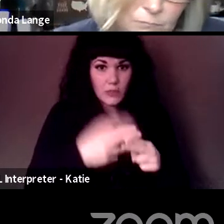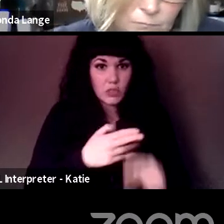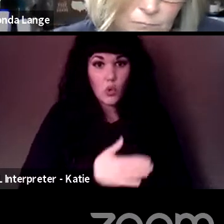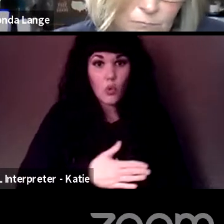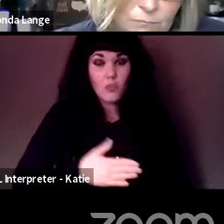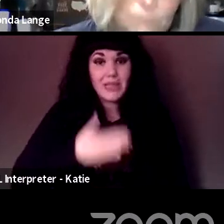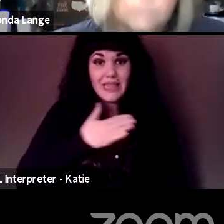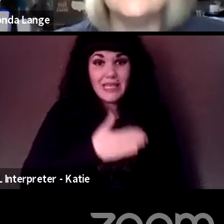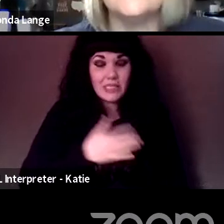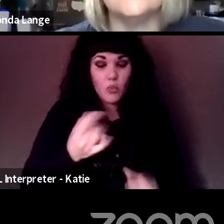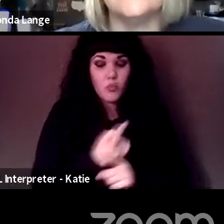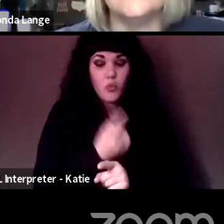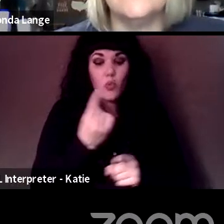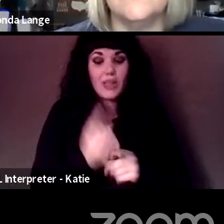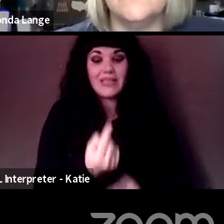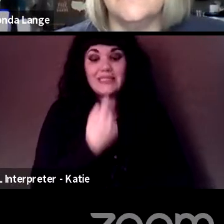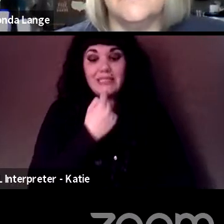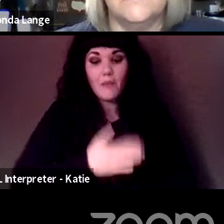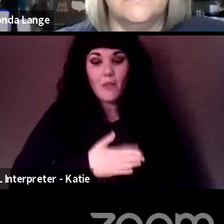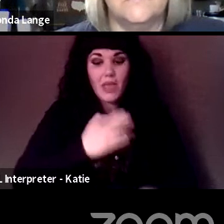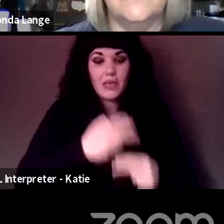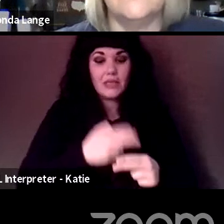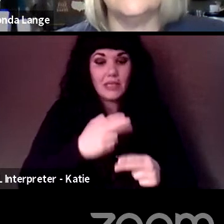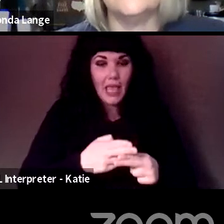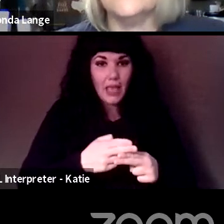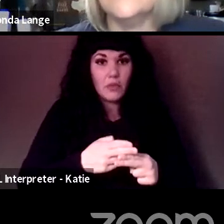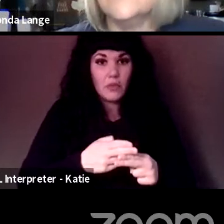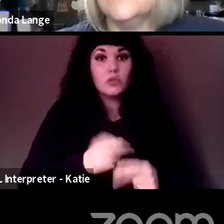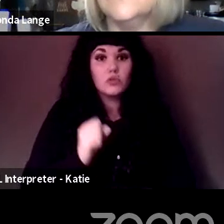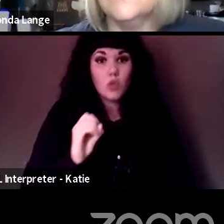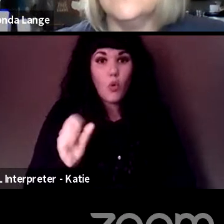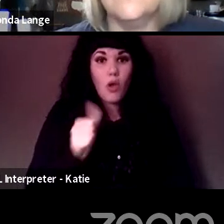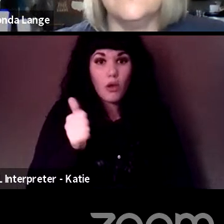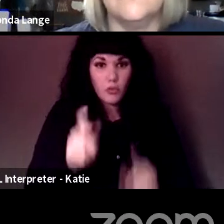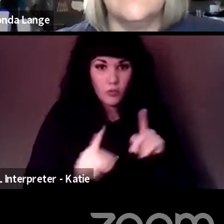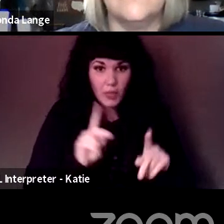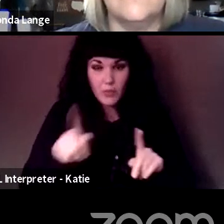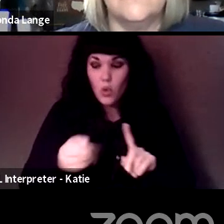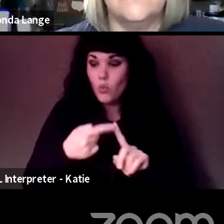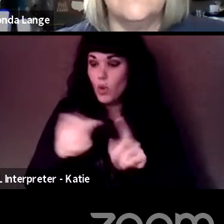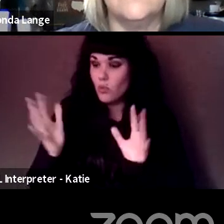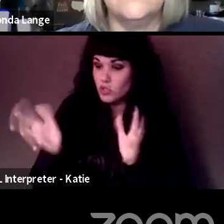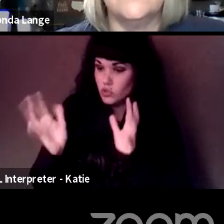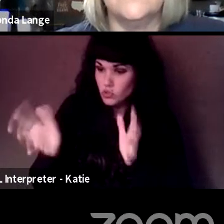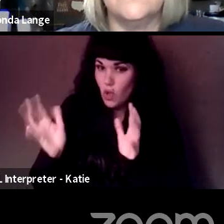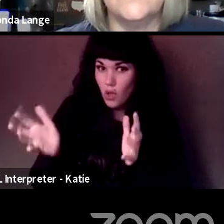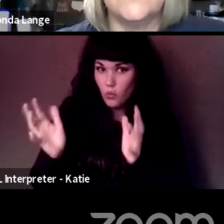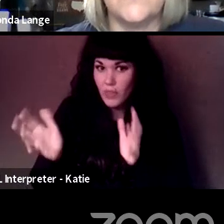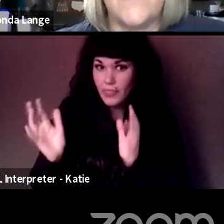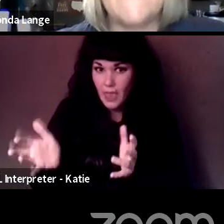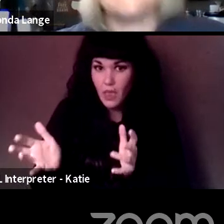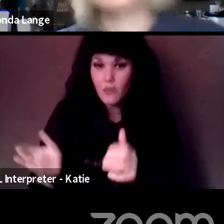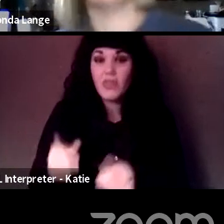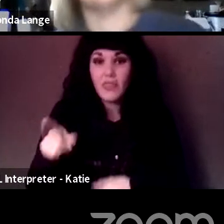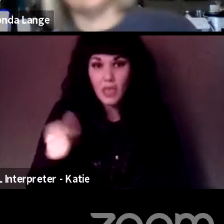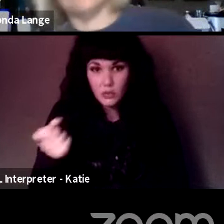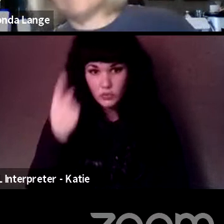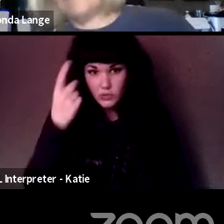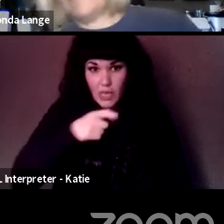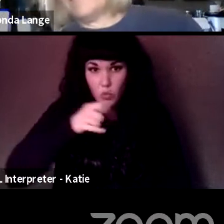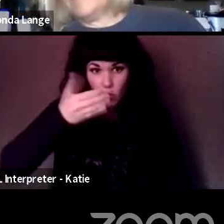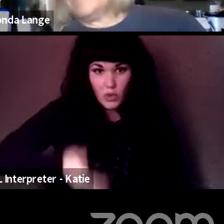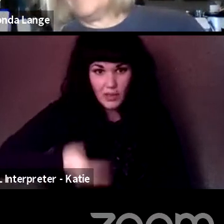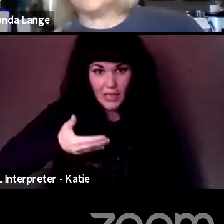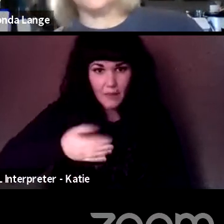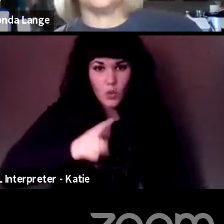my name so that other people, when I talk to them, they'll know what it is. And this thing about hearing no objections that is voter